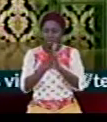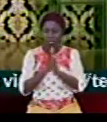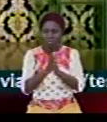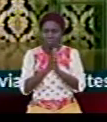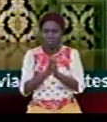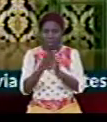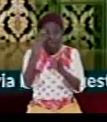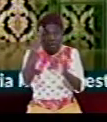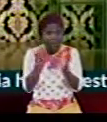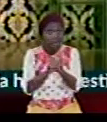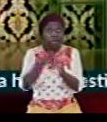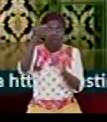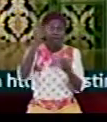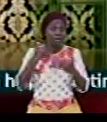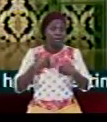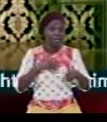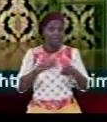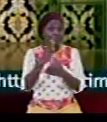the Lord.